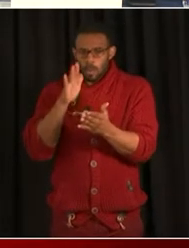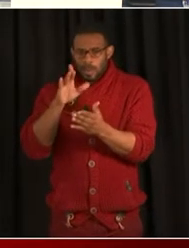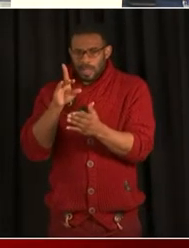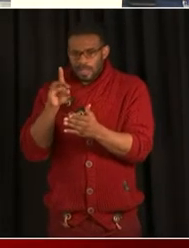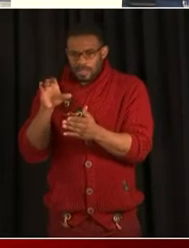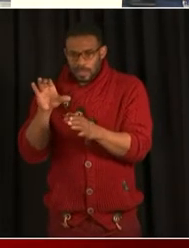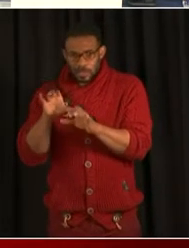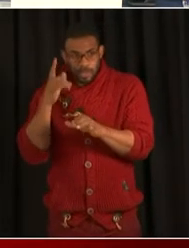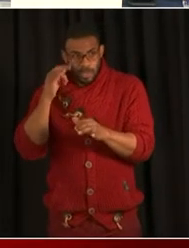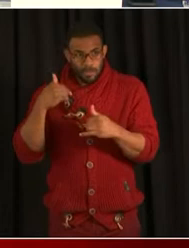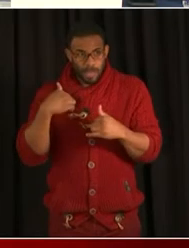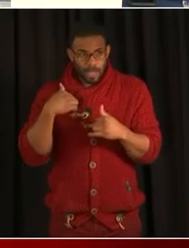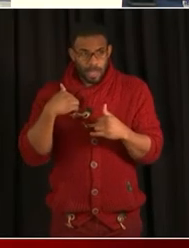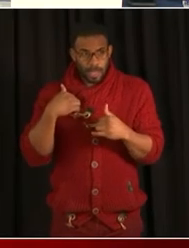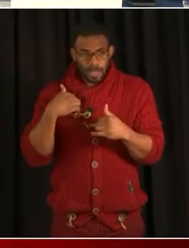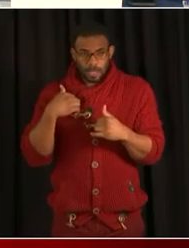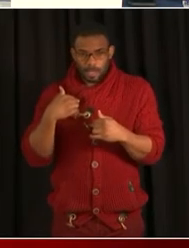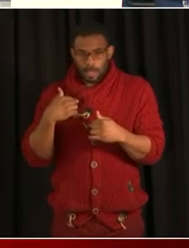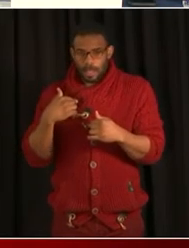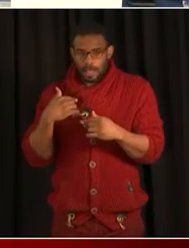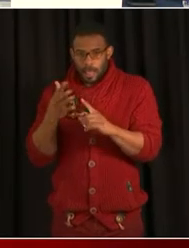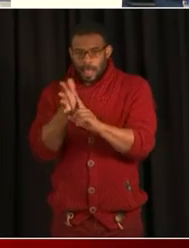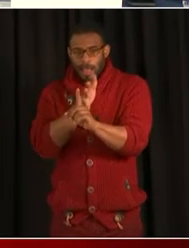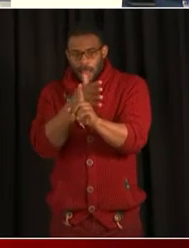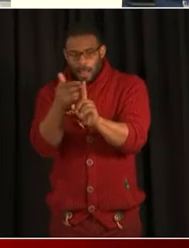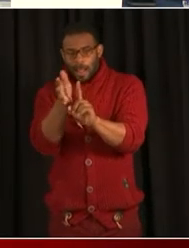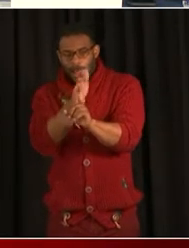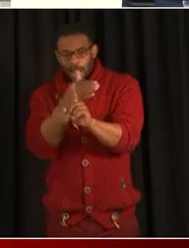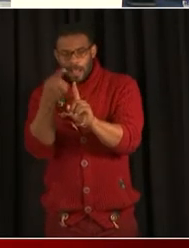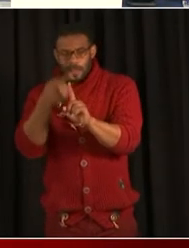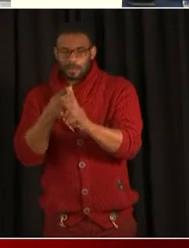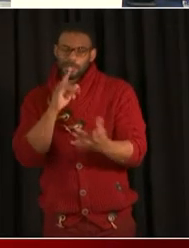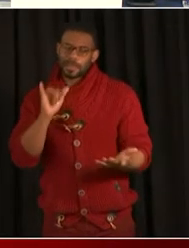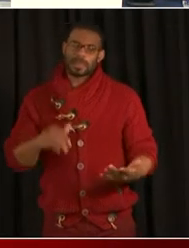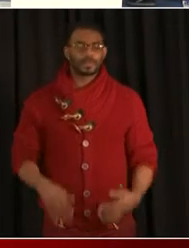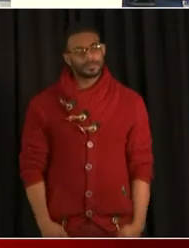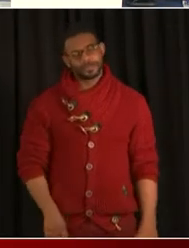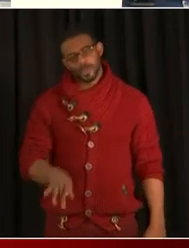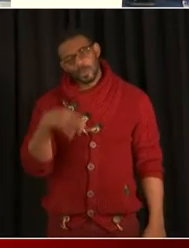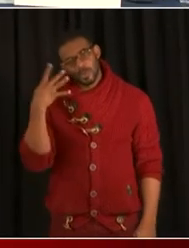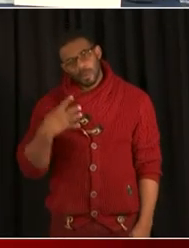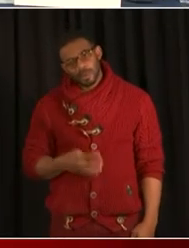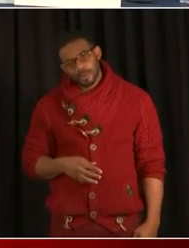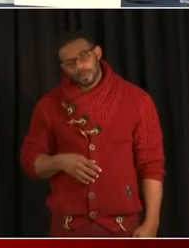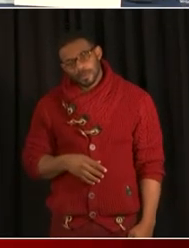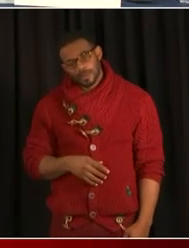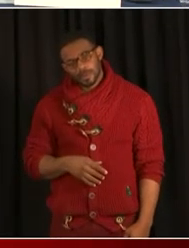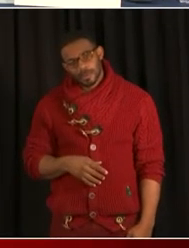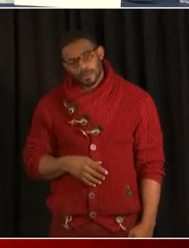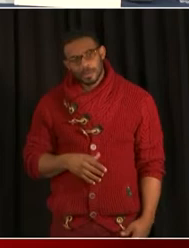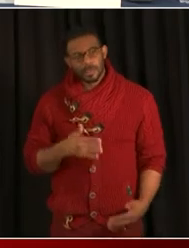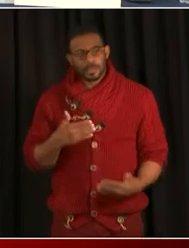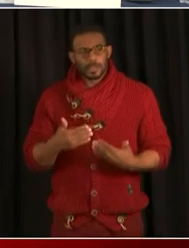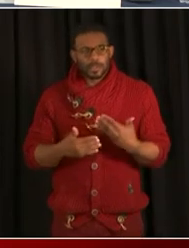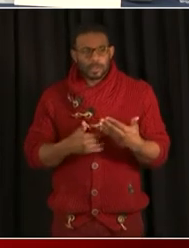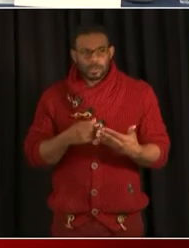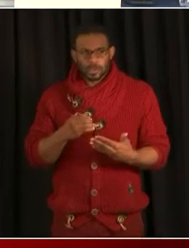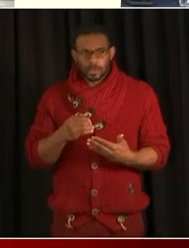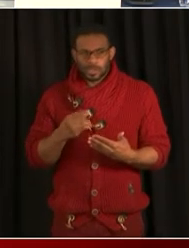would the district do if I strung them along every single month? You'd be like, are you crazy?